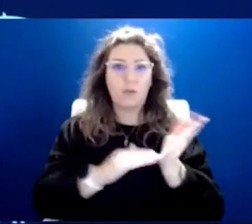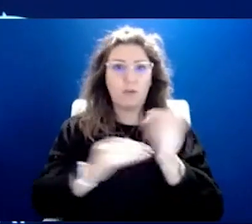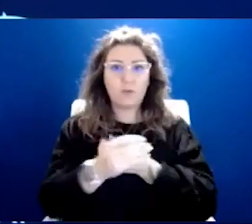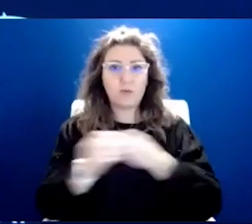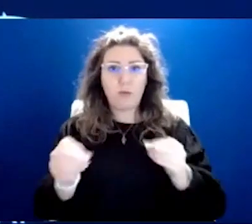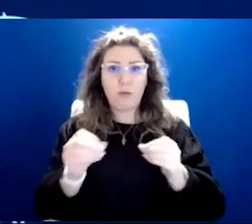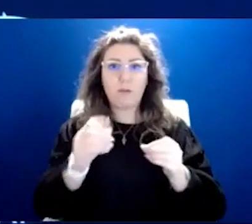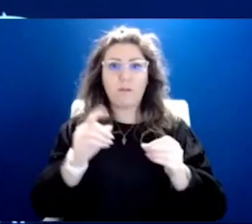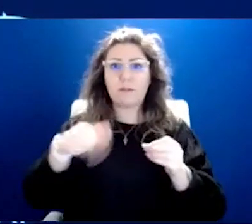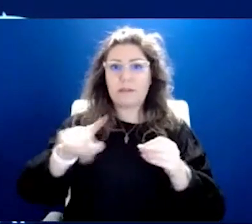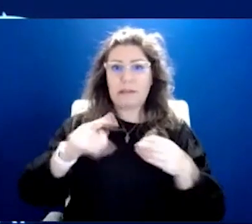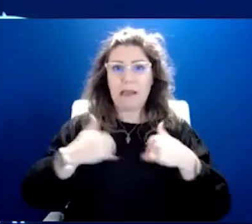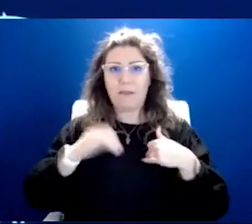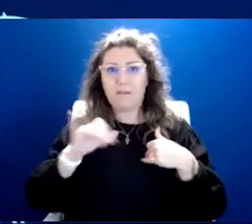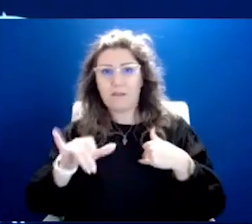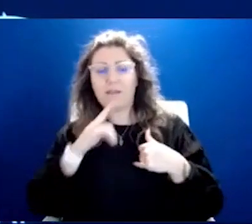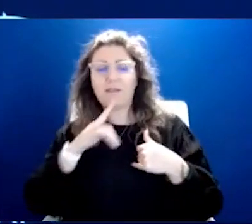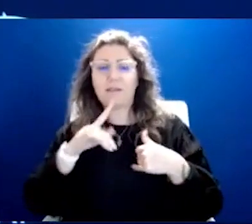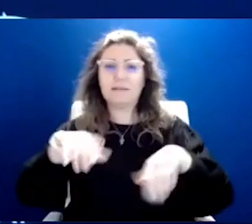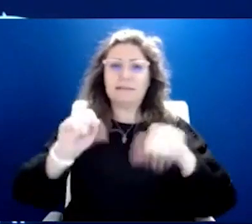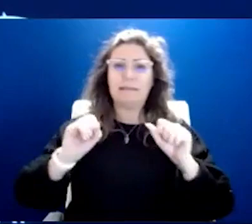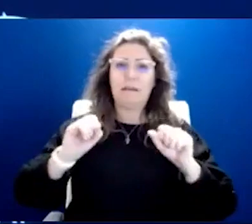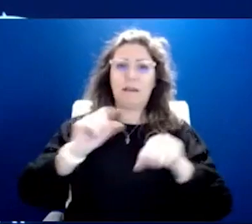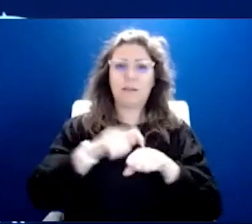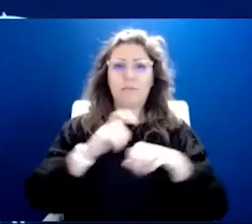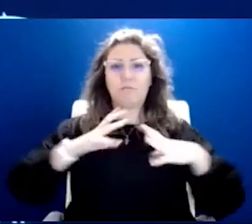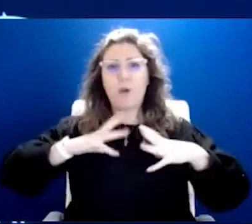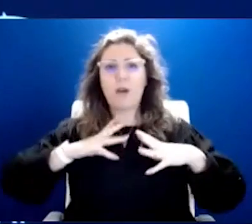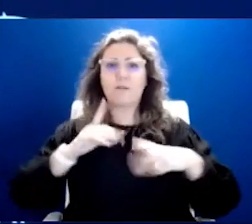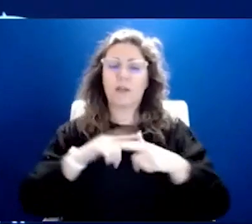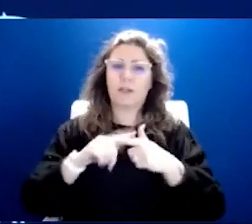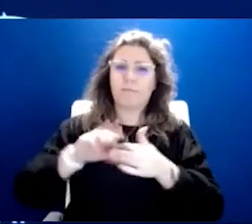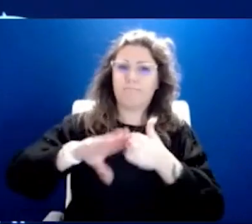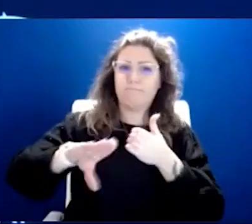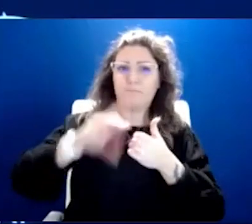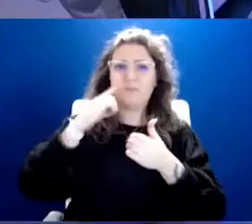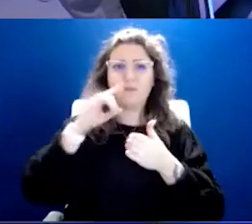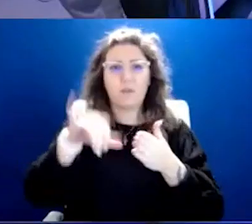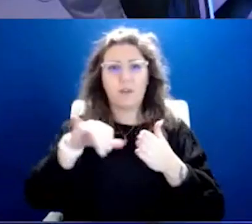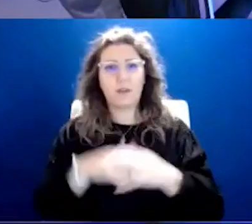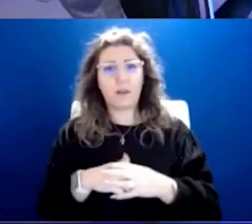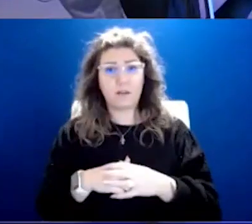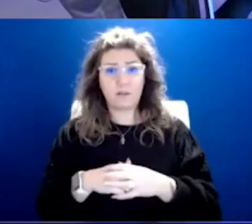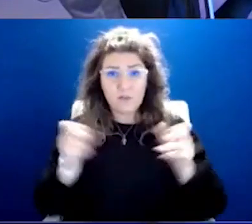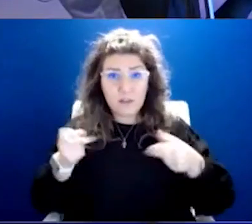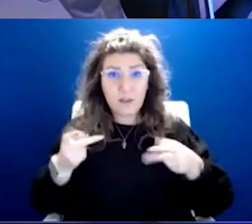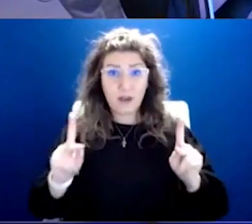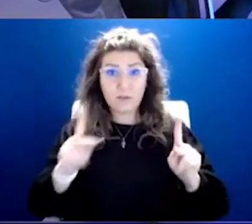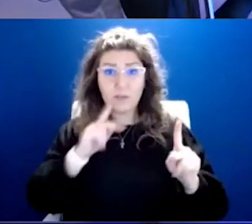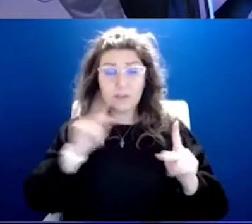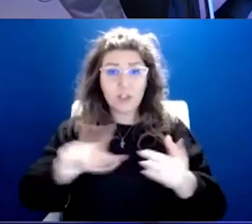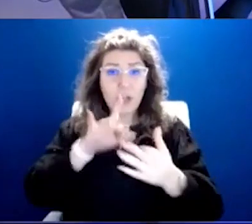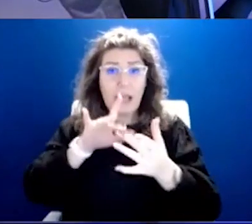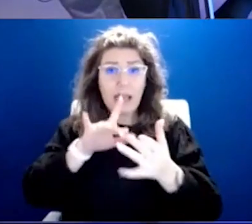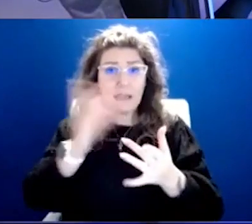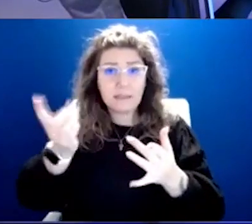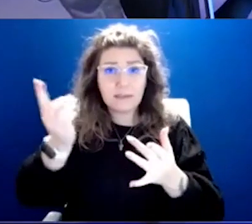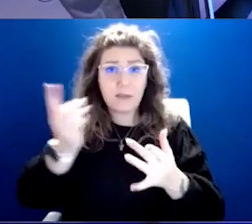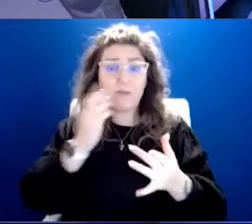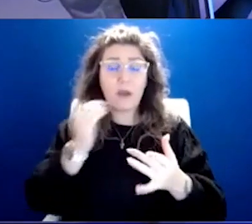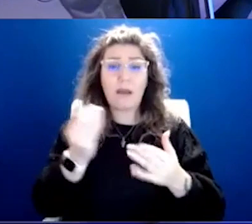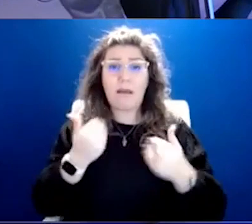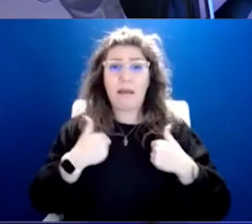so they can take the time off work and have an excuse to do that. So you look at this as an opportunity to reach someone, yeah, to actually have contact with